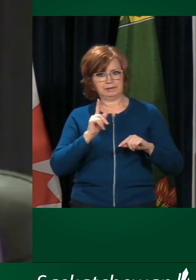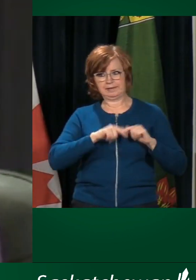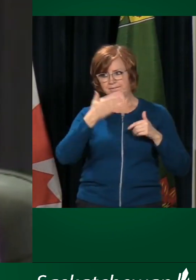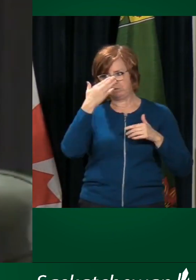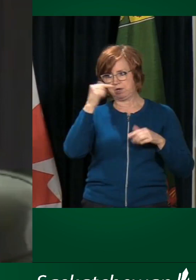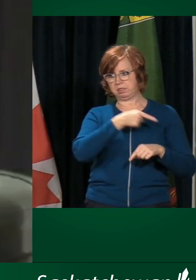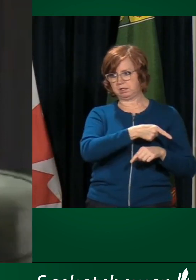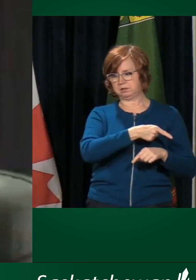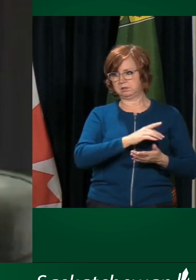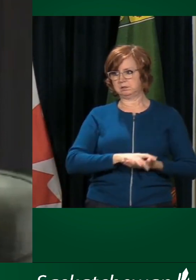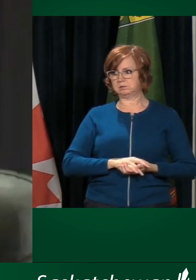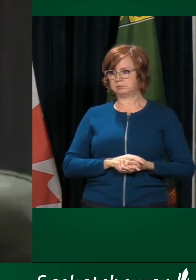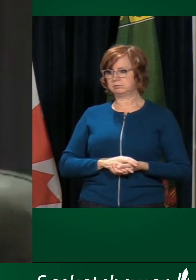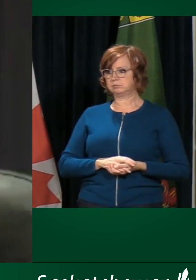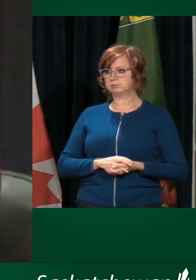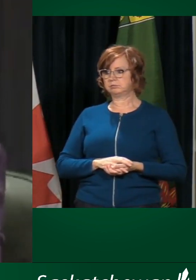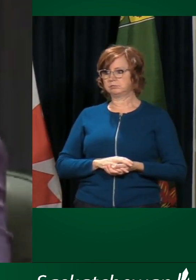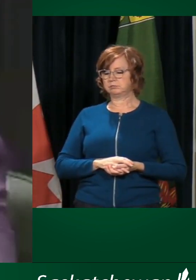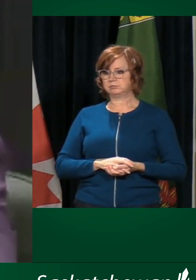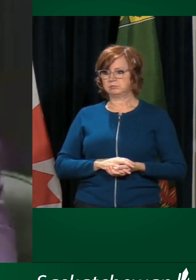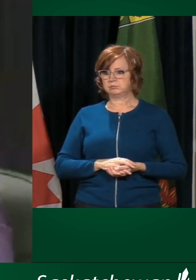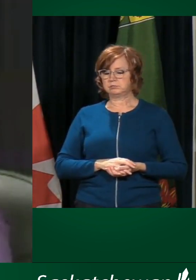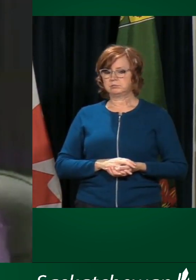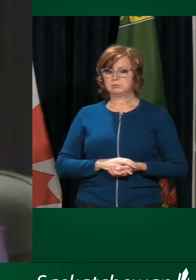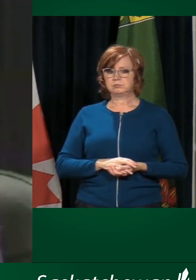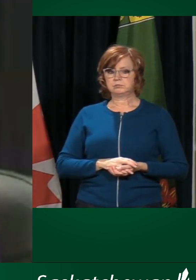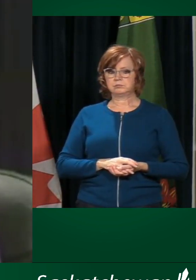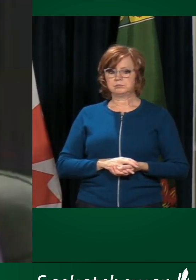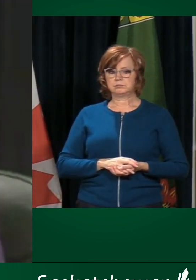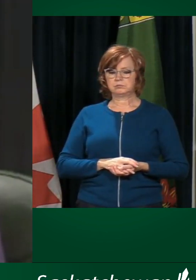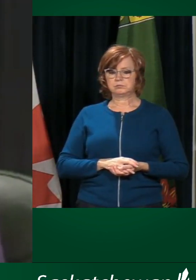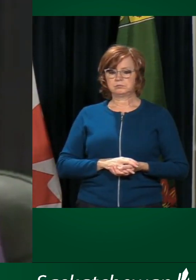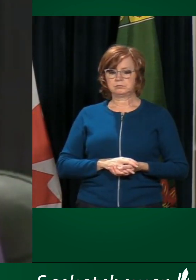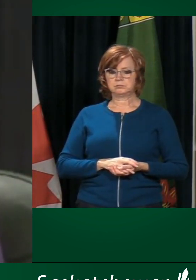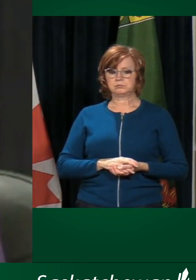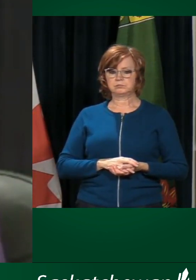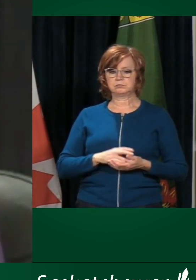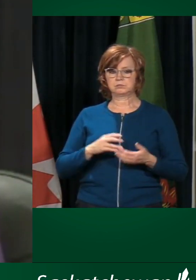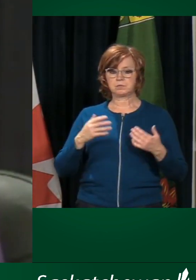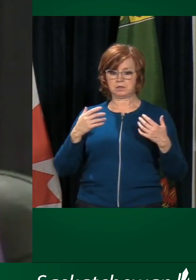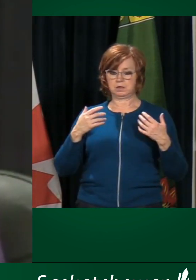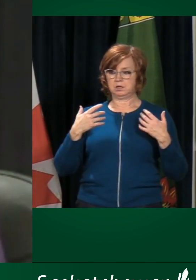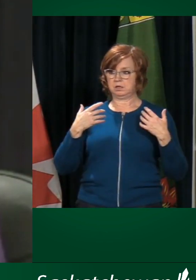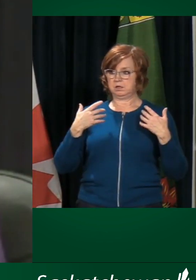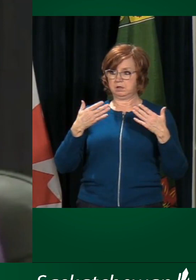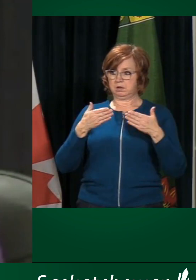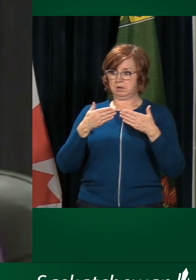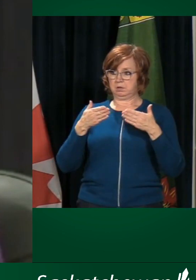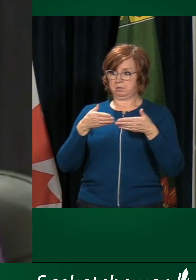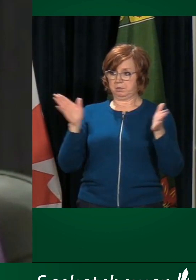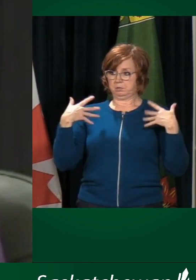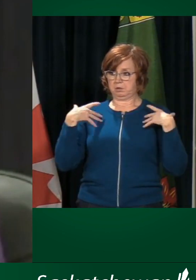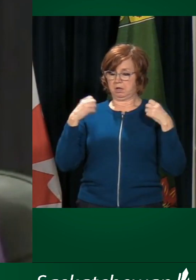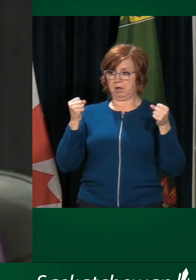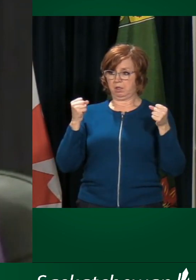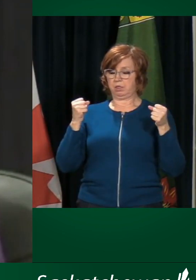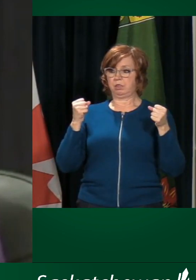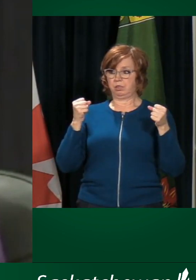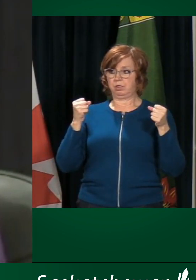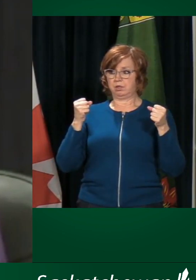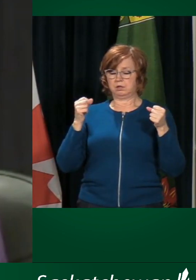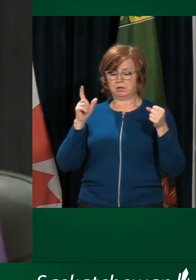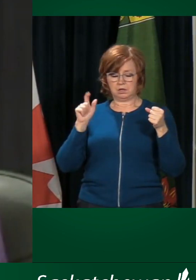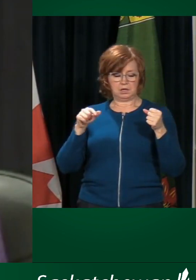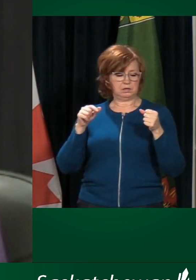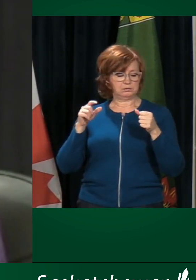thing, contact tracing is another, but those public health measures have been what's been so important. And as we lift those, we really have to watch what happens. We can't